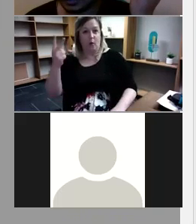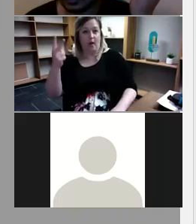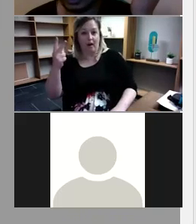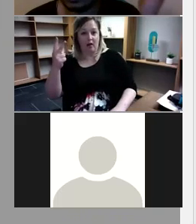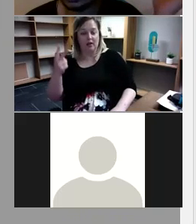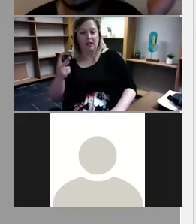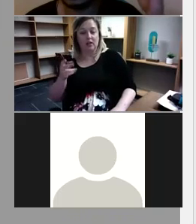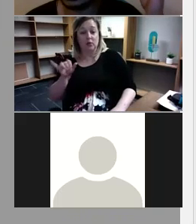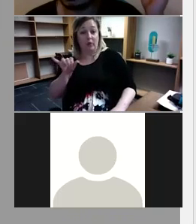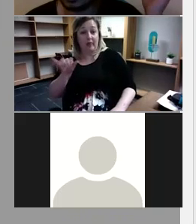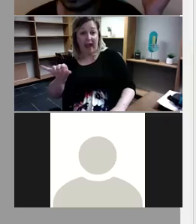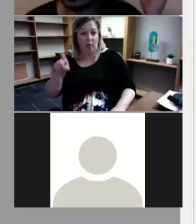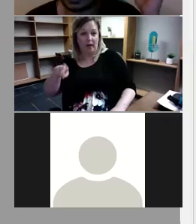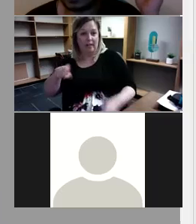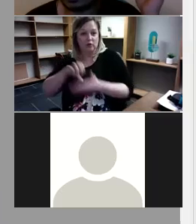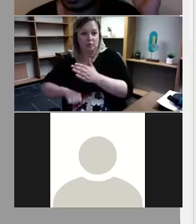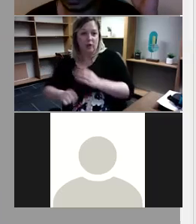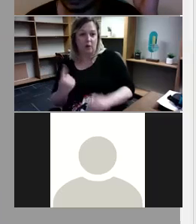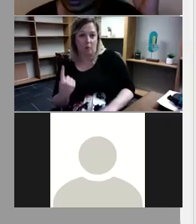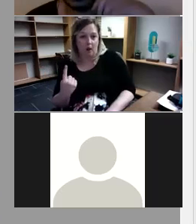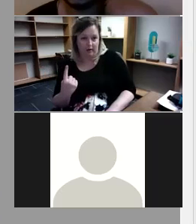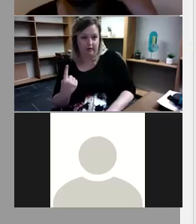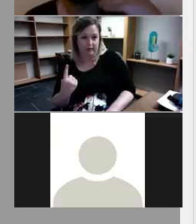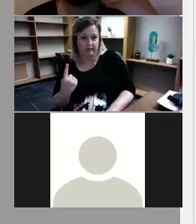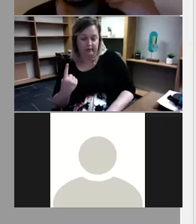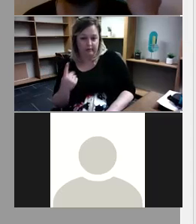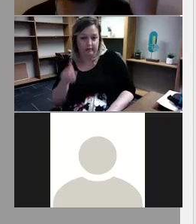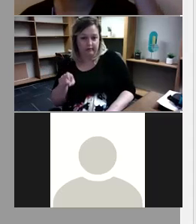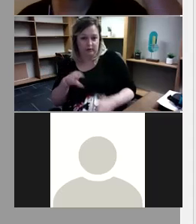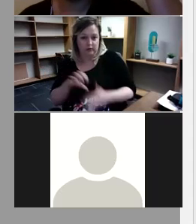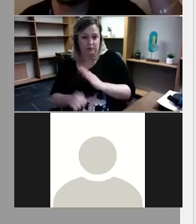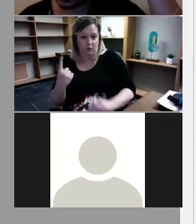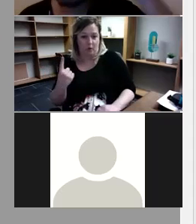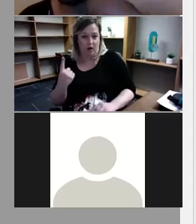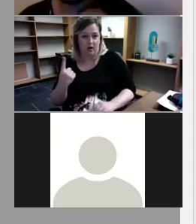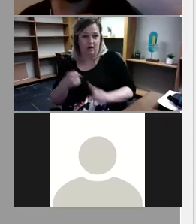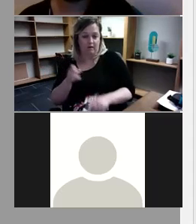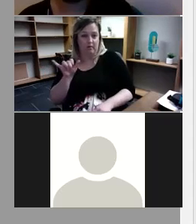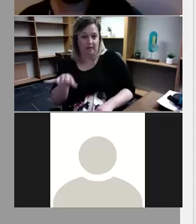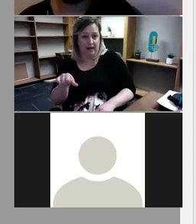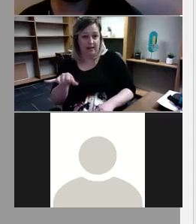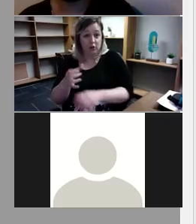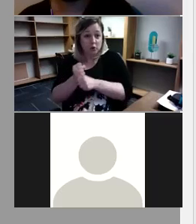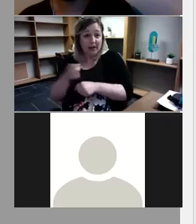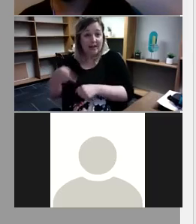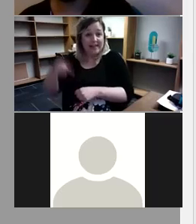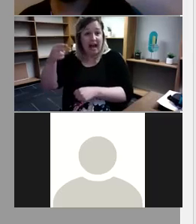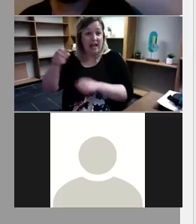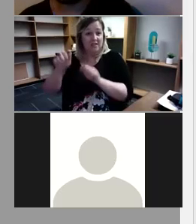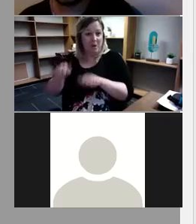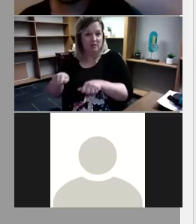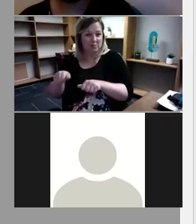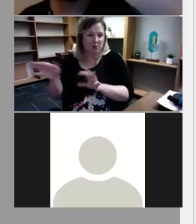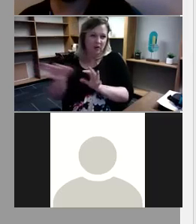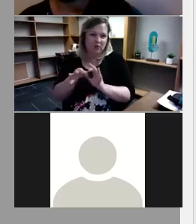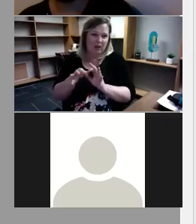from this particular equation to get it a big O of that particular equation, to get it as tight as possible in terms of the big O. So epsilon